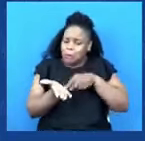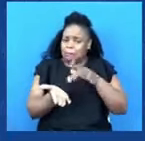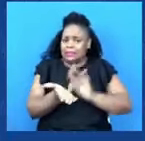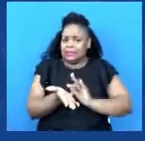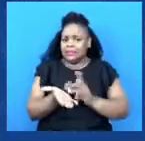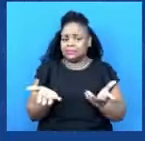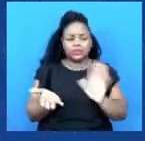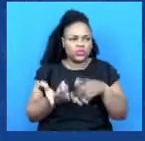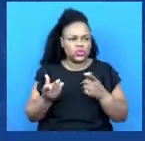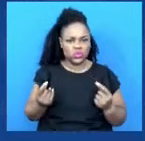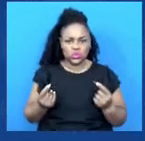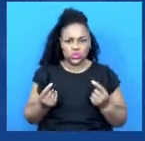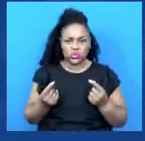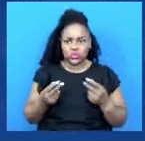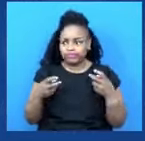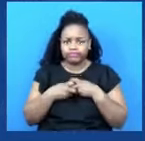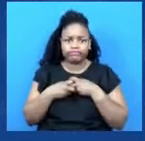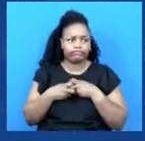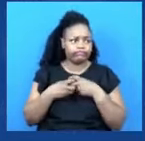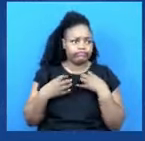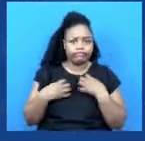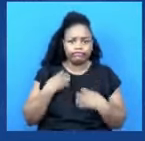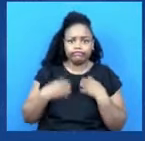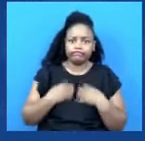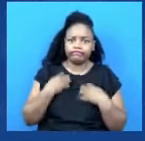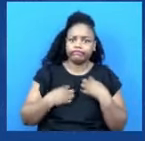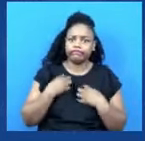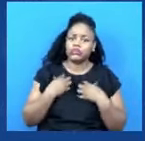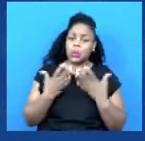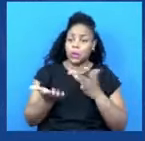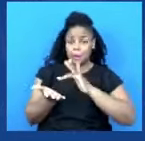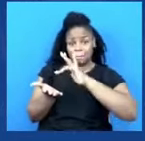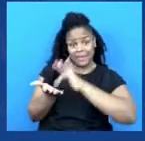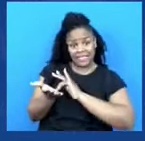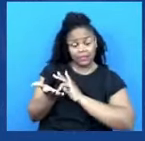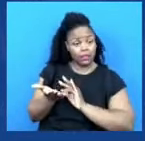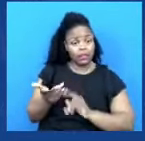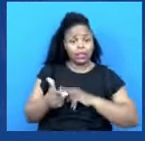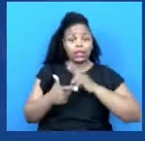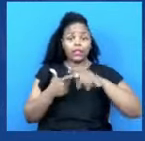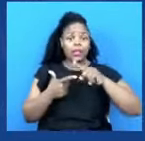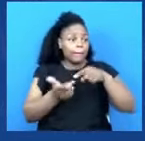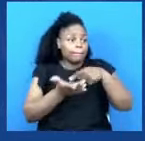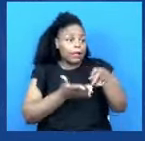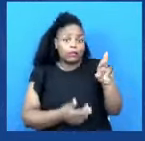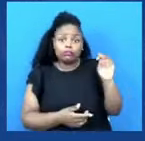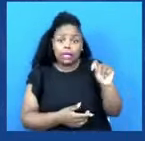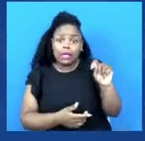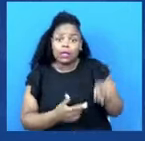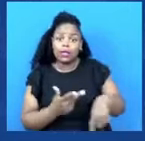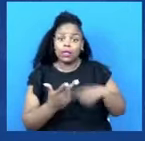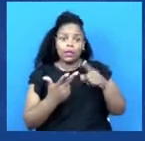between maintaining their health, paying the rent or the mortgage, putting food on the table. I mean, literally.